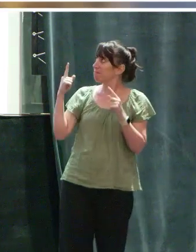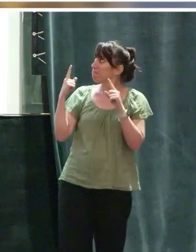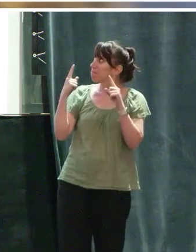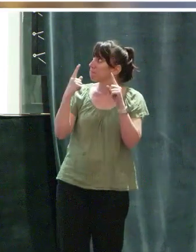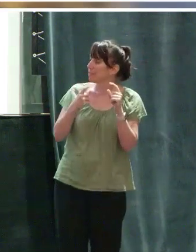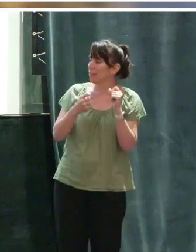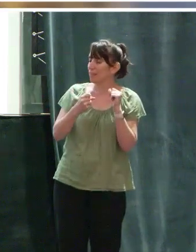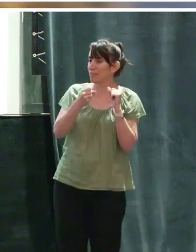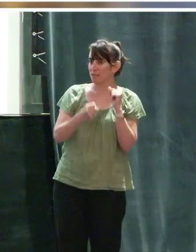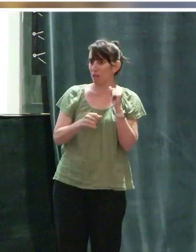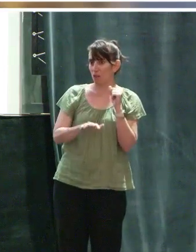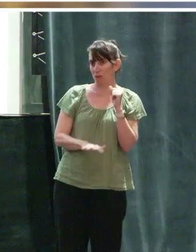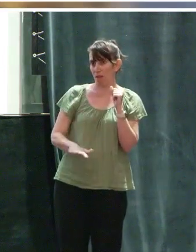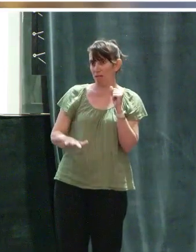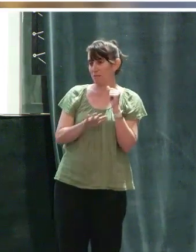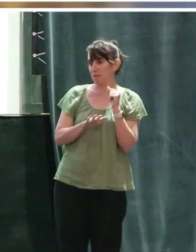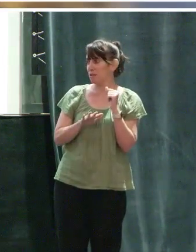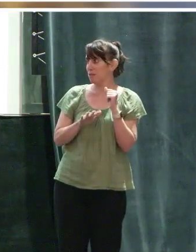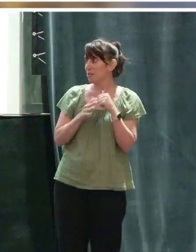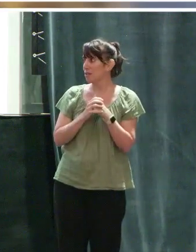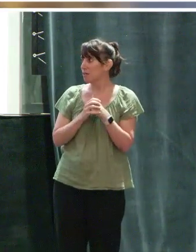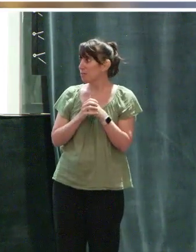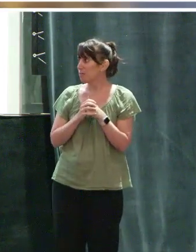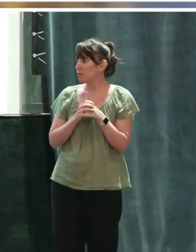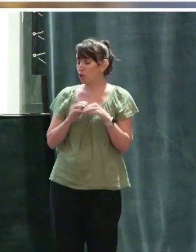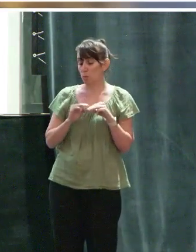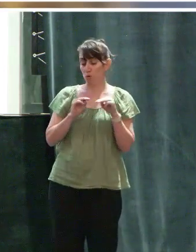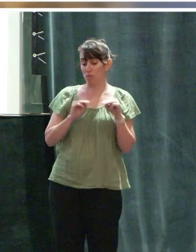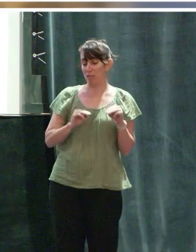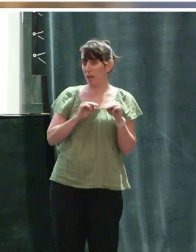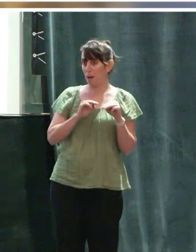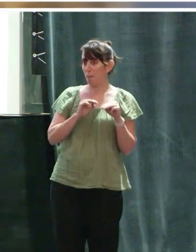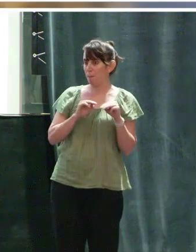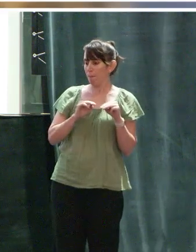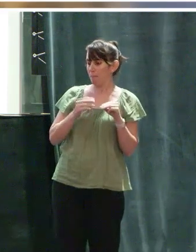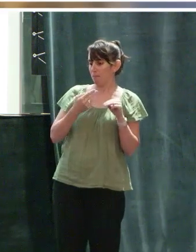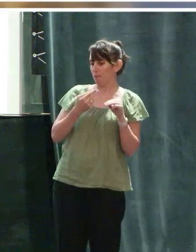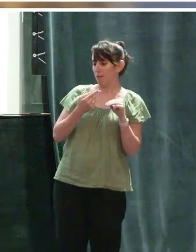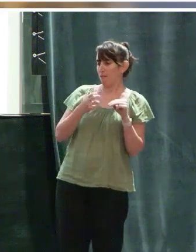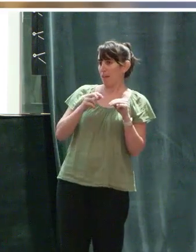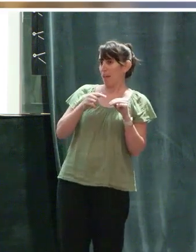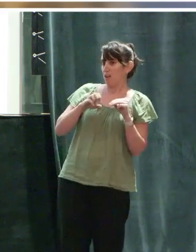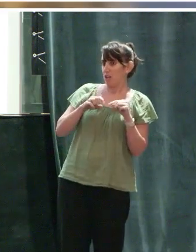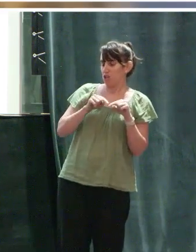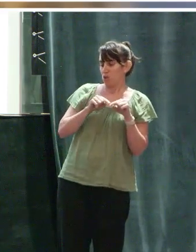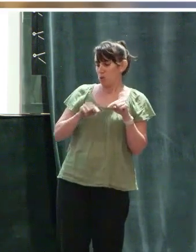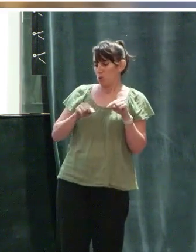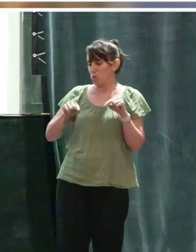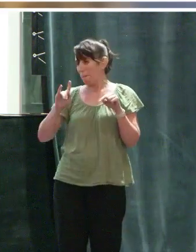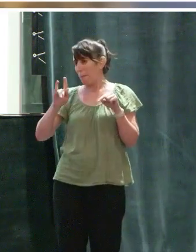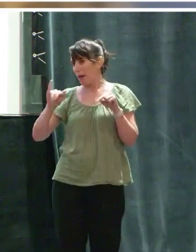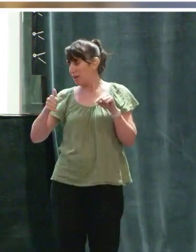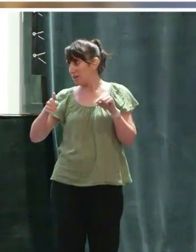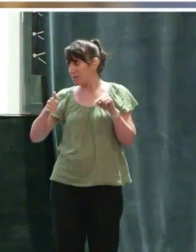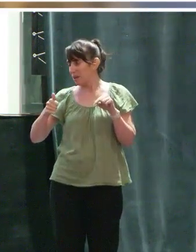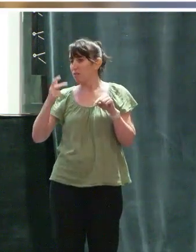of the neighborhood, as Jordan alluded to, stretching from the Museum of Jewish Heritage down through the Battery itself. If you walk by this neighborhood, you'll see the